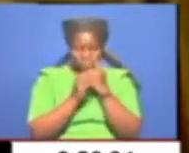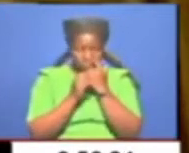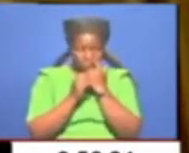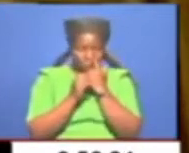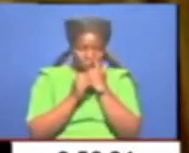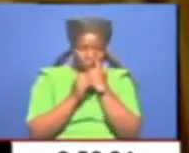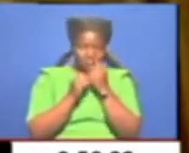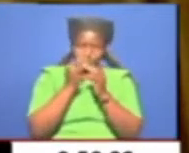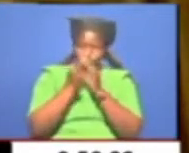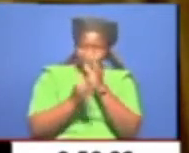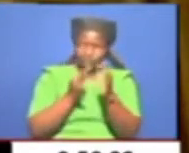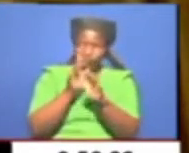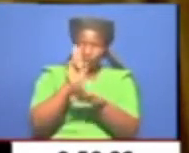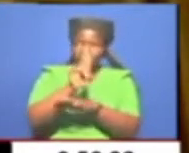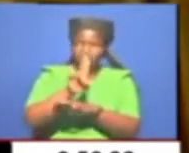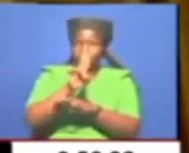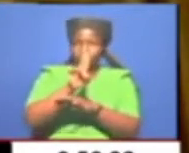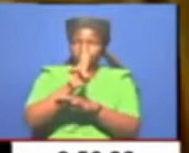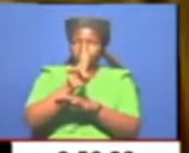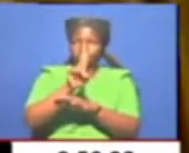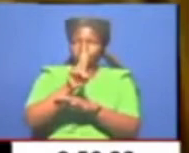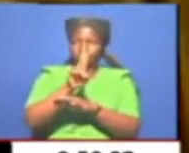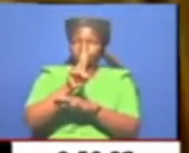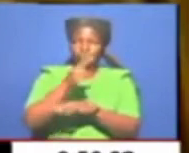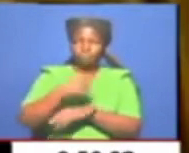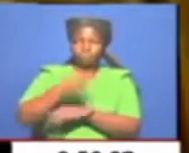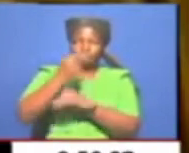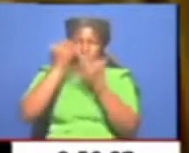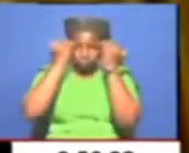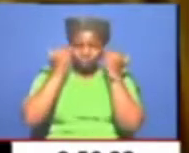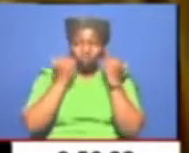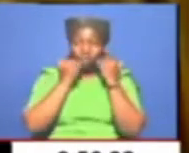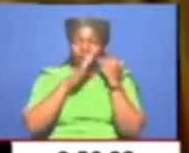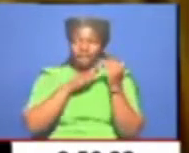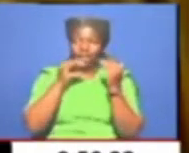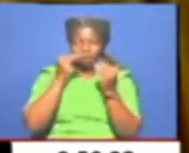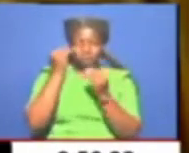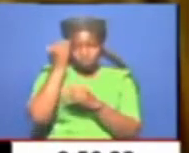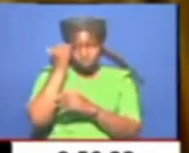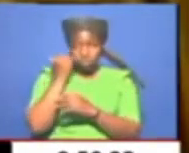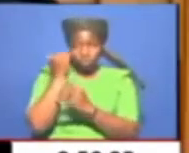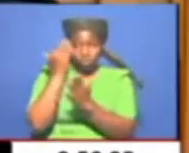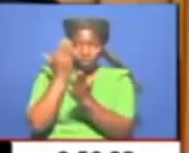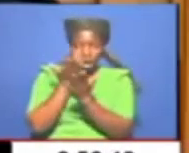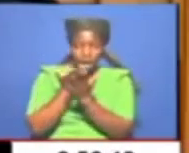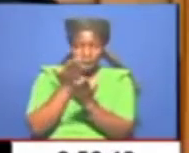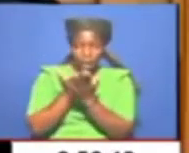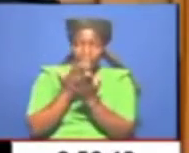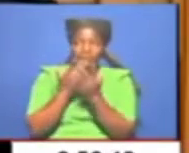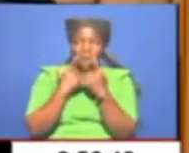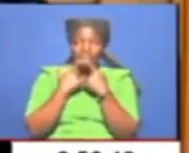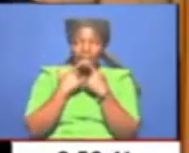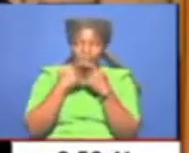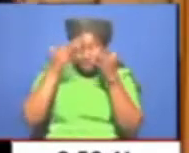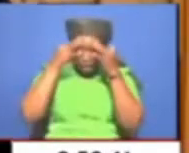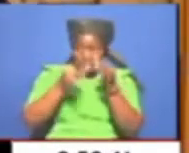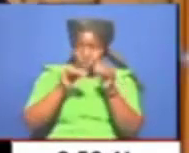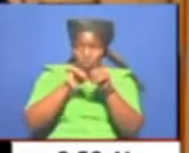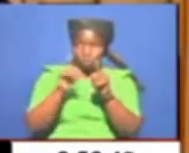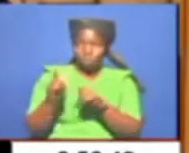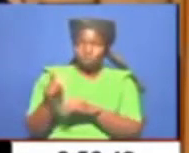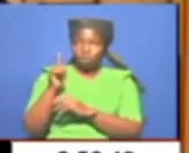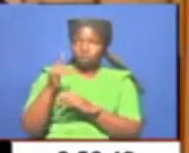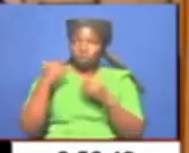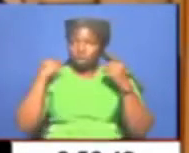If I use the pronouncement of the High Court and the Court of Appeal as law, and if I am Justice Joel Ngugi